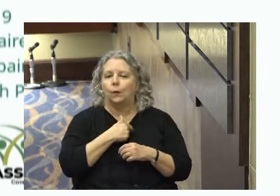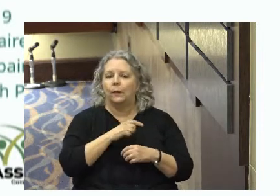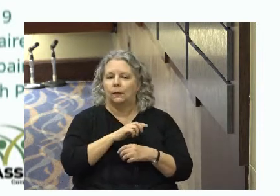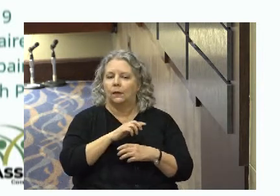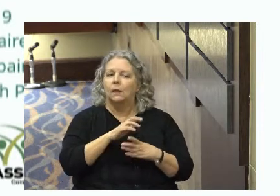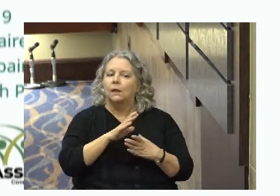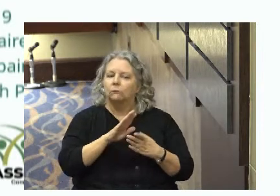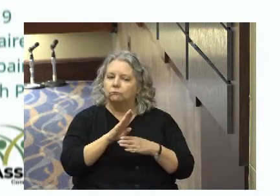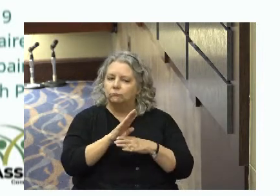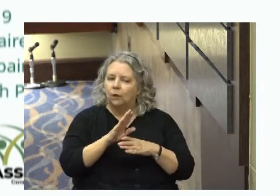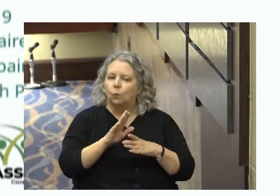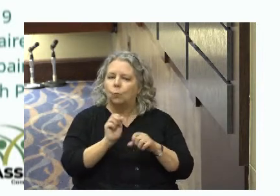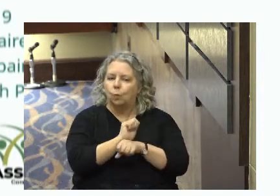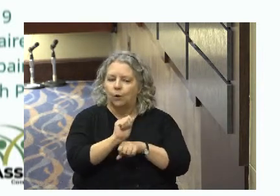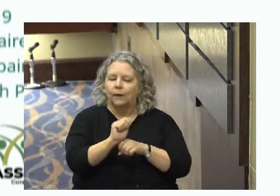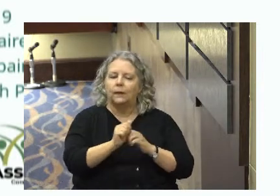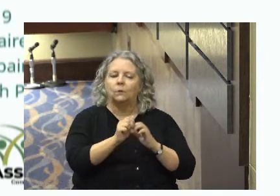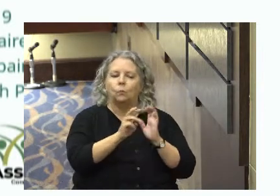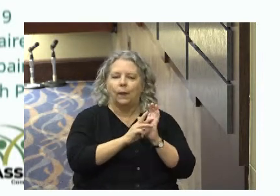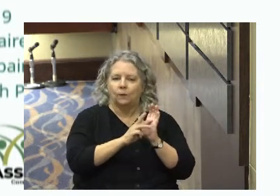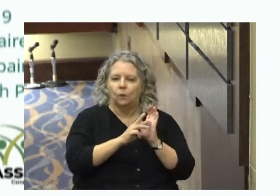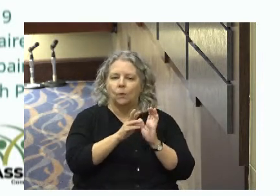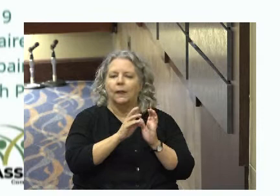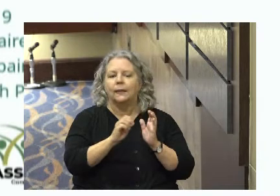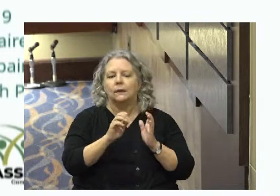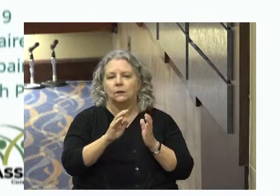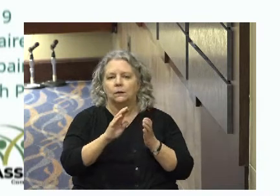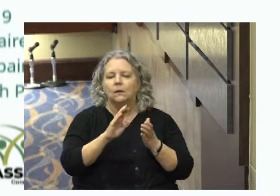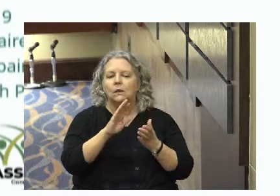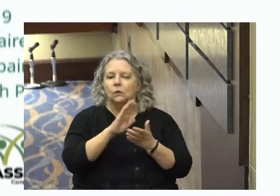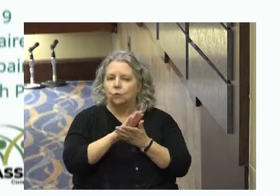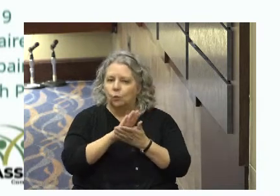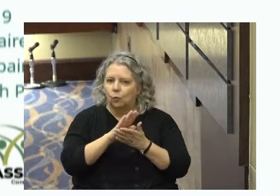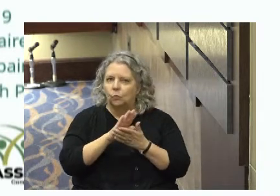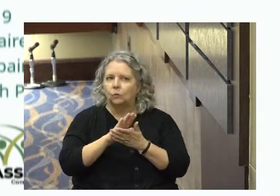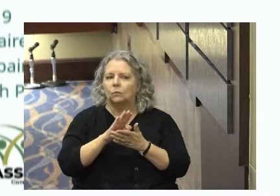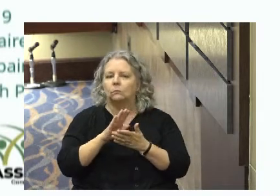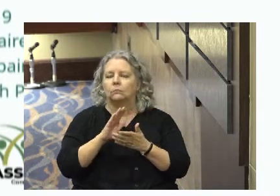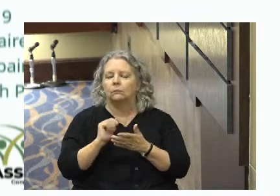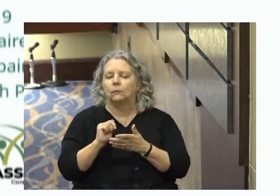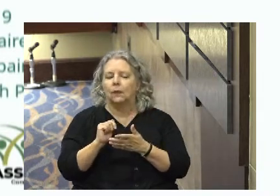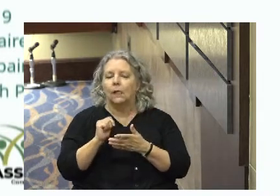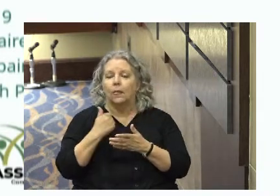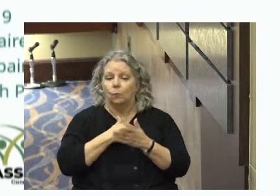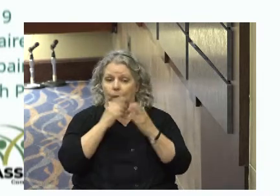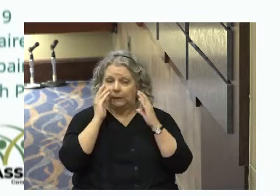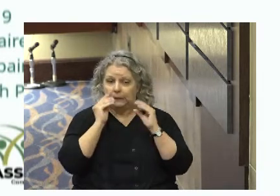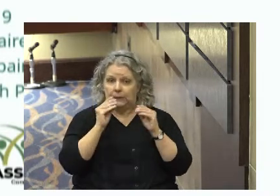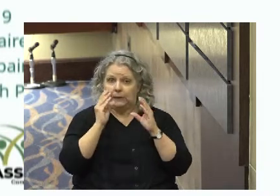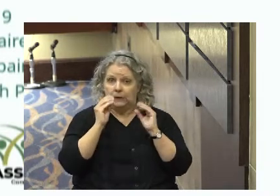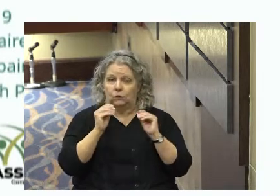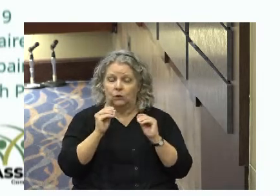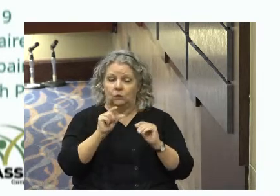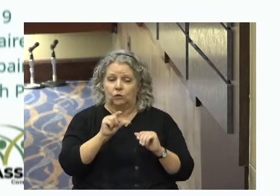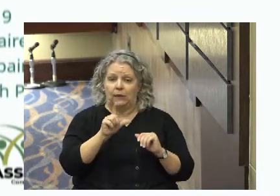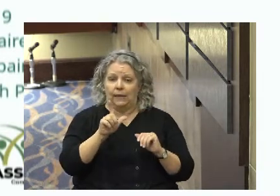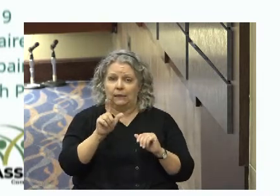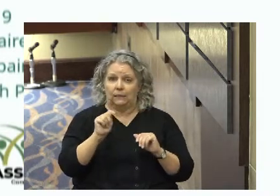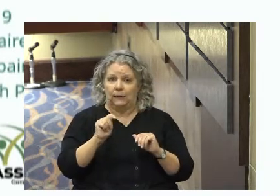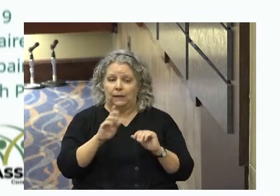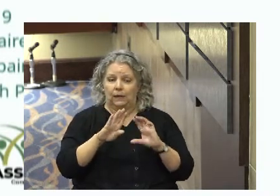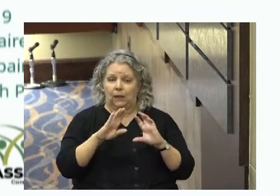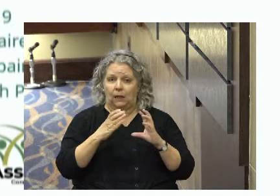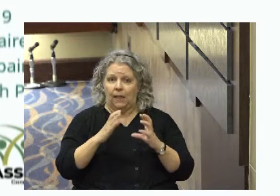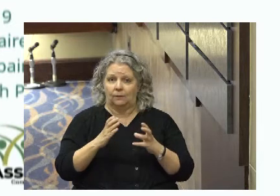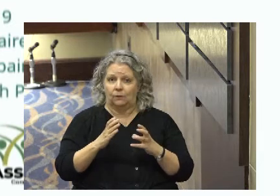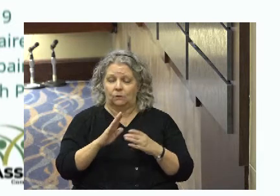7 different schools, elementary and middle schools predominantly. We teach our GLT classes at all levels